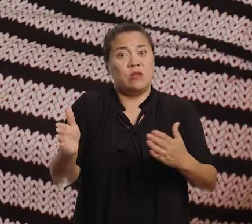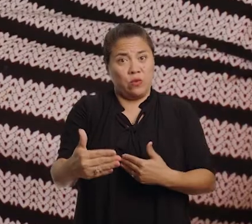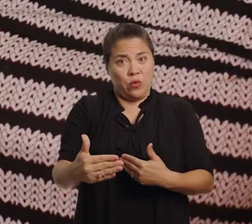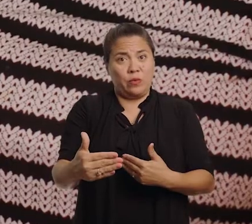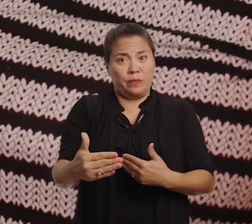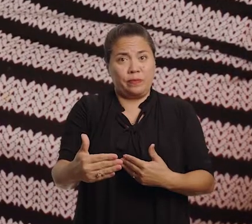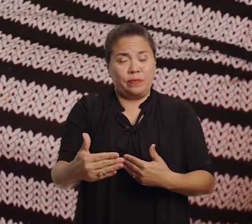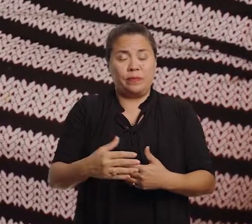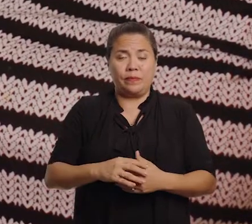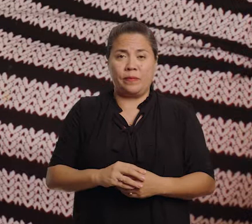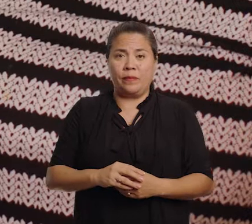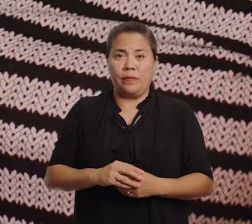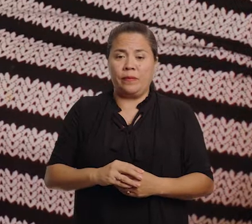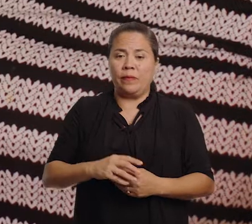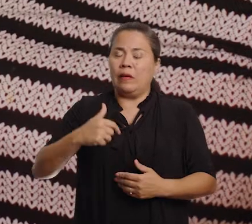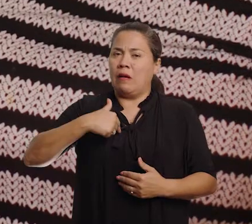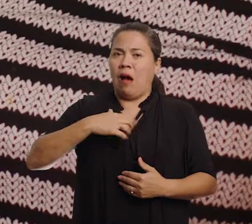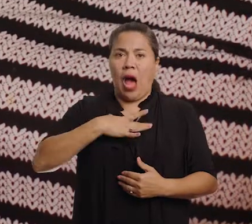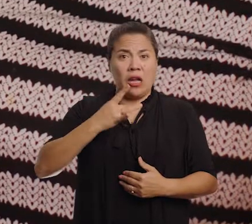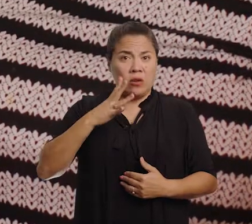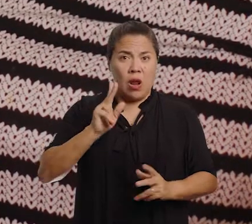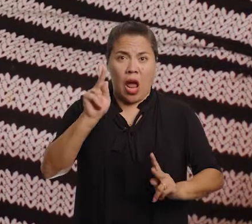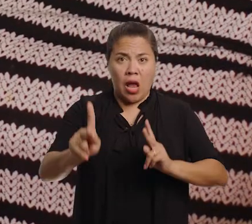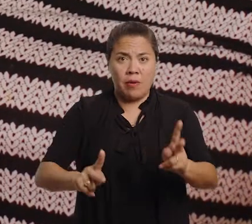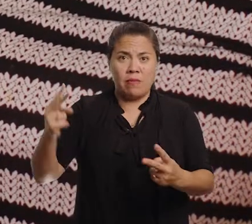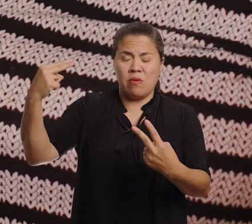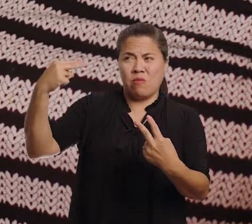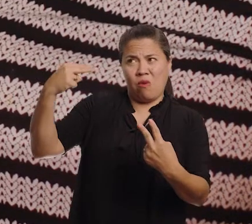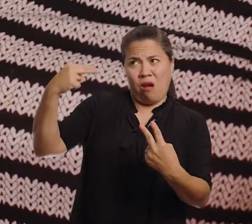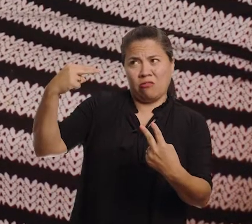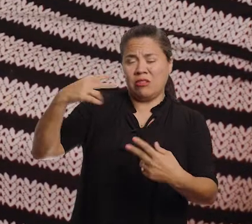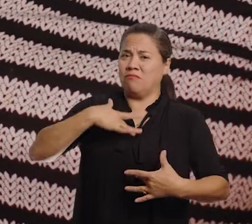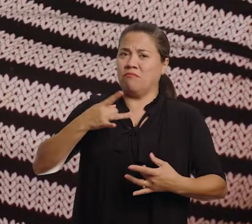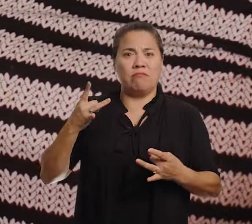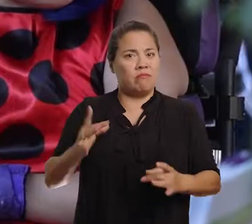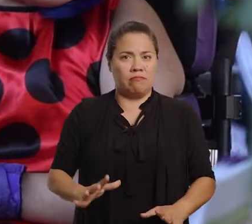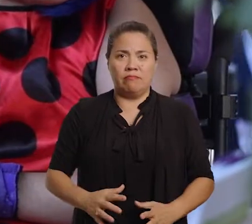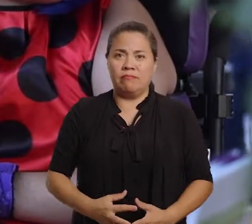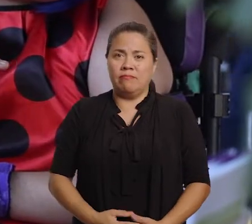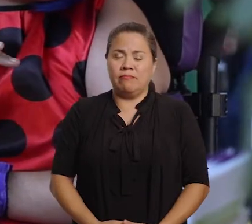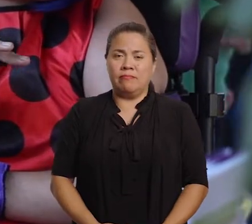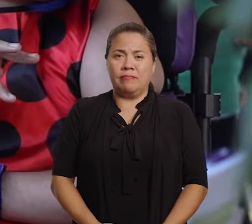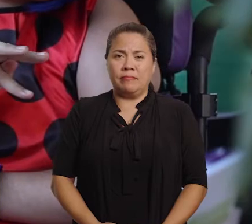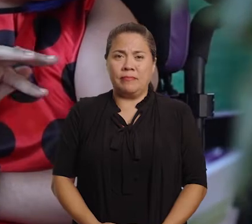room. I don't like people watching me.